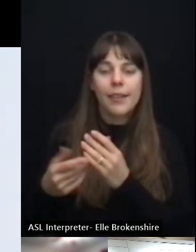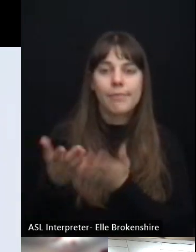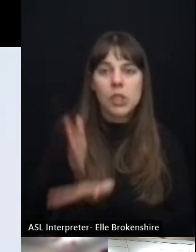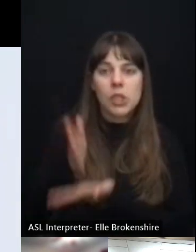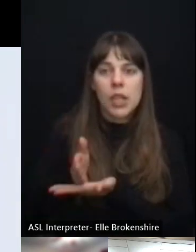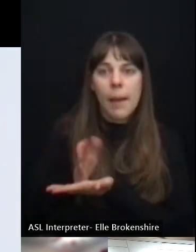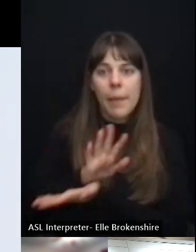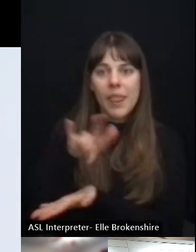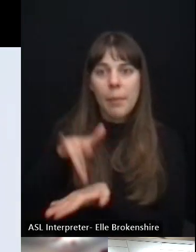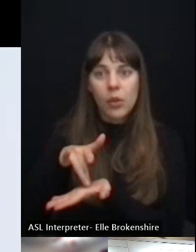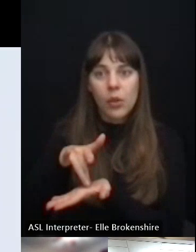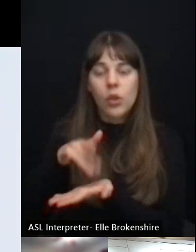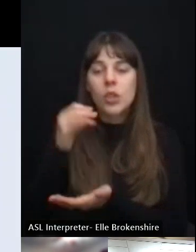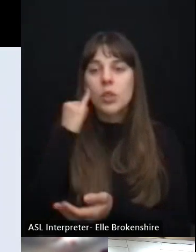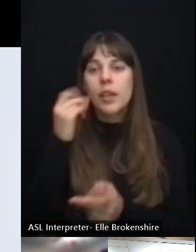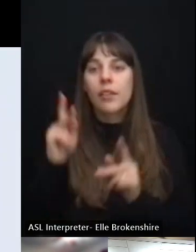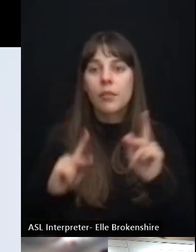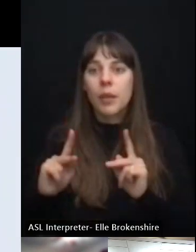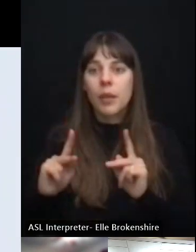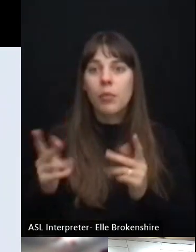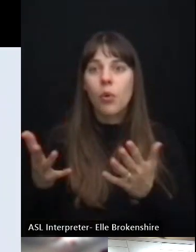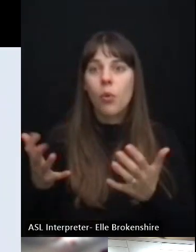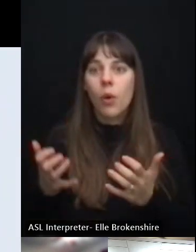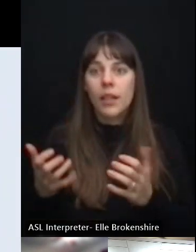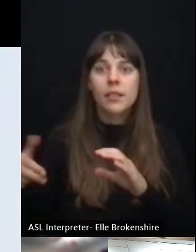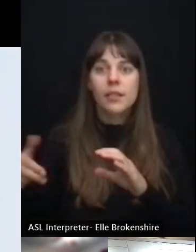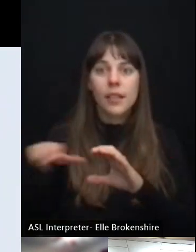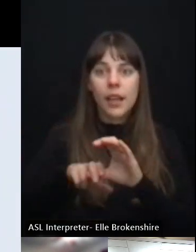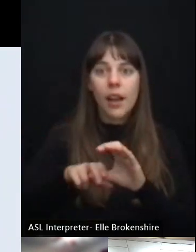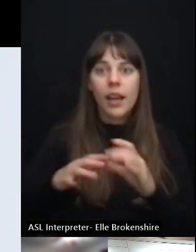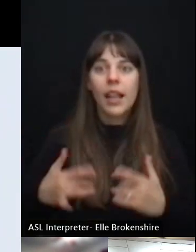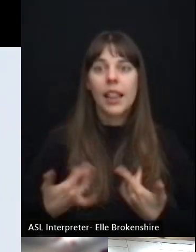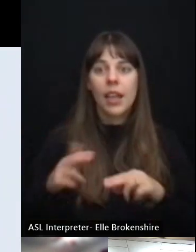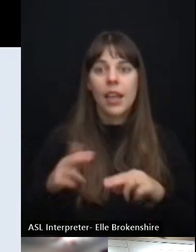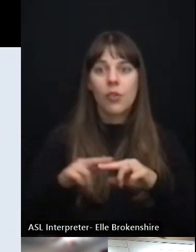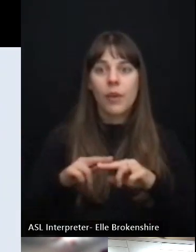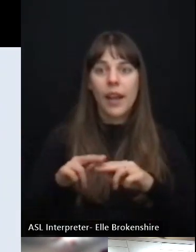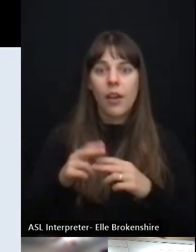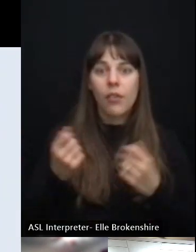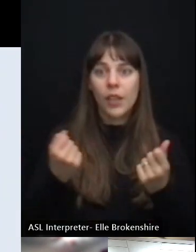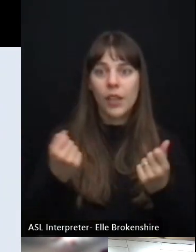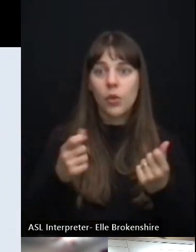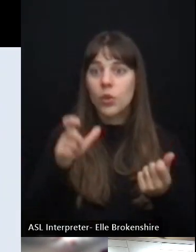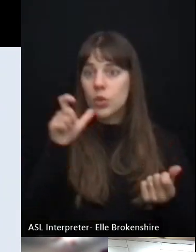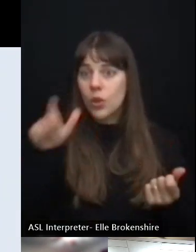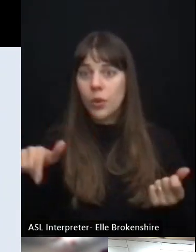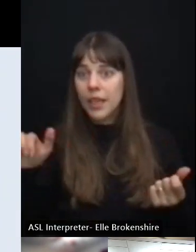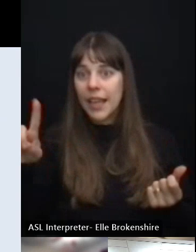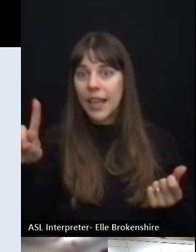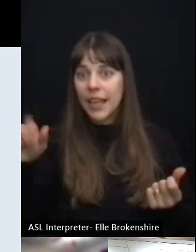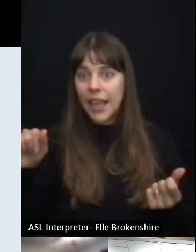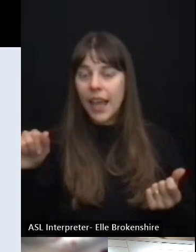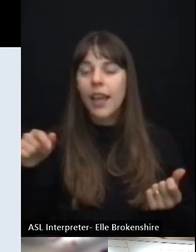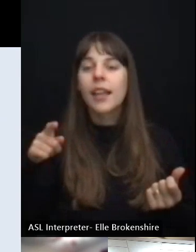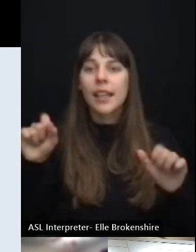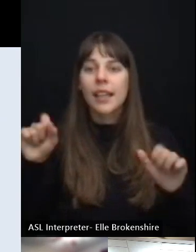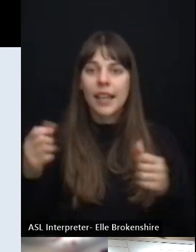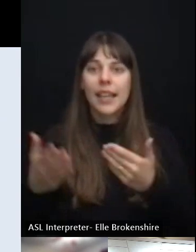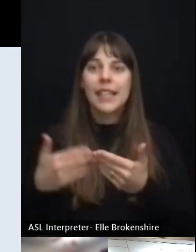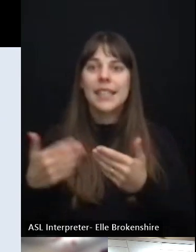if folks do desire to get on the light rail vehicle and they don't need the ADA accommodation, that they're able to be convenienced